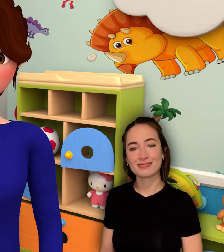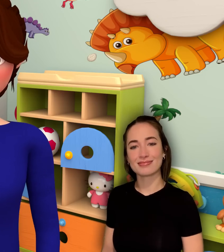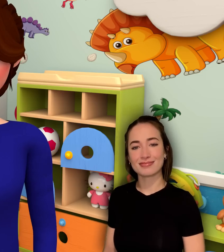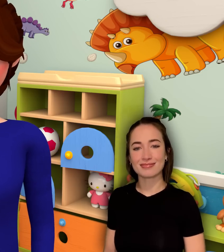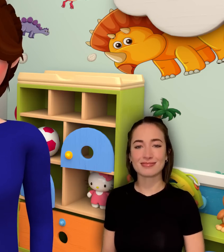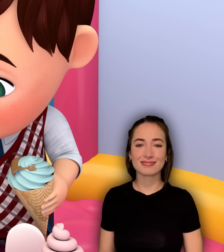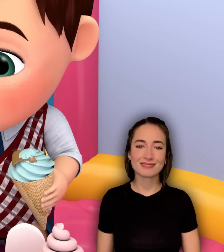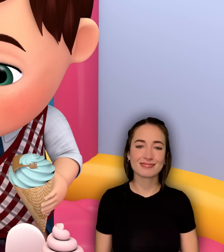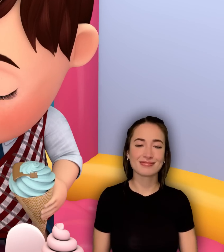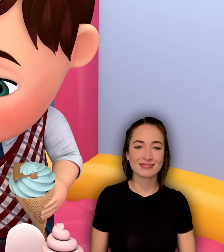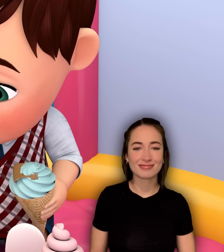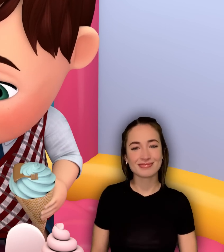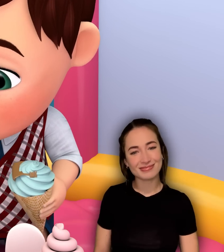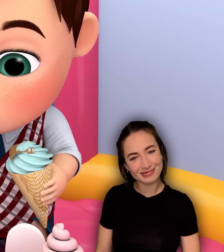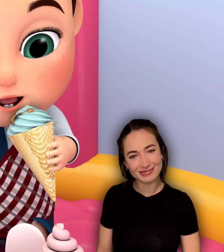up